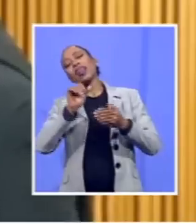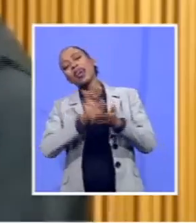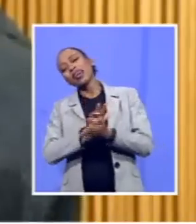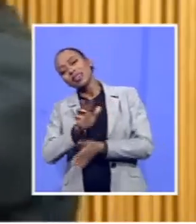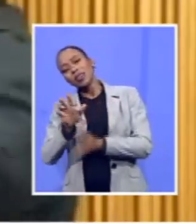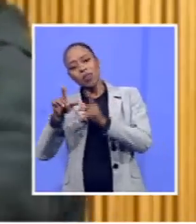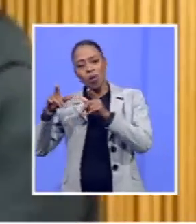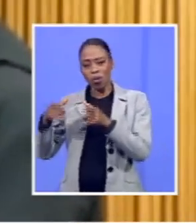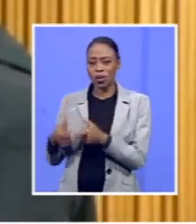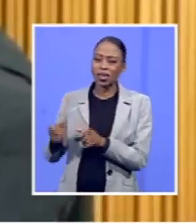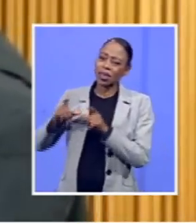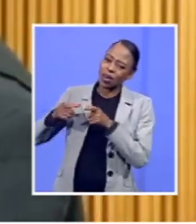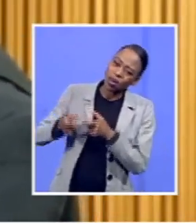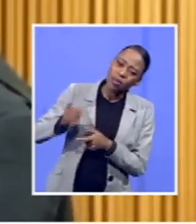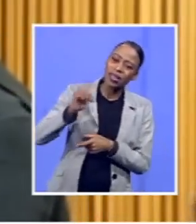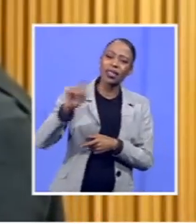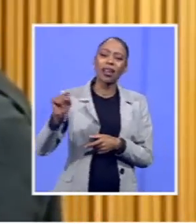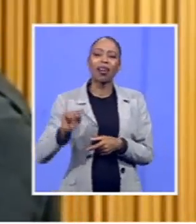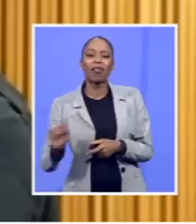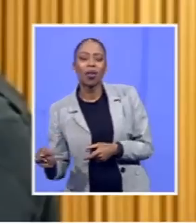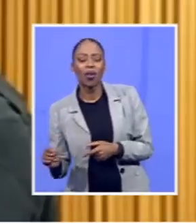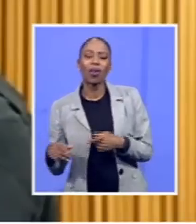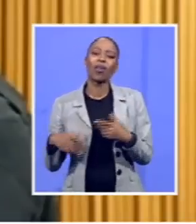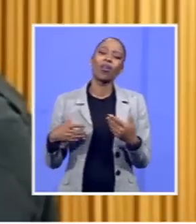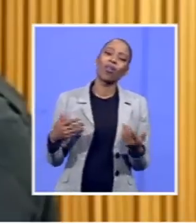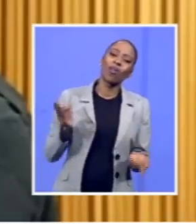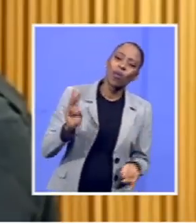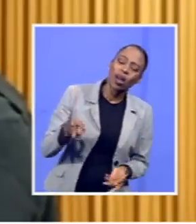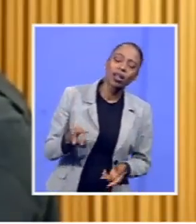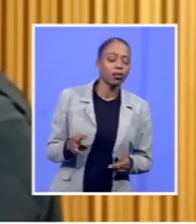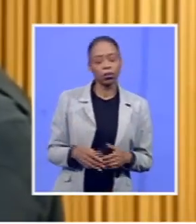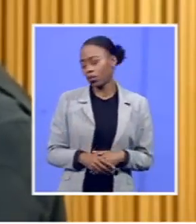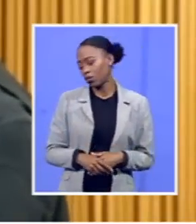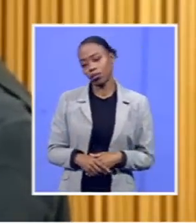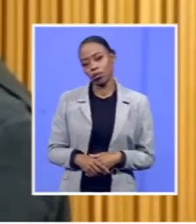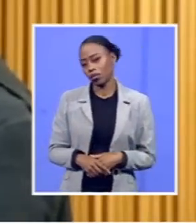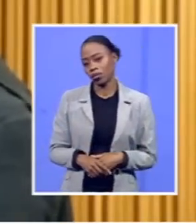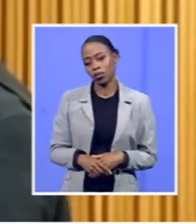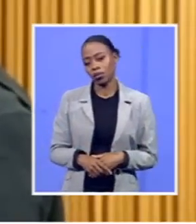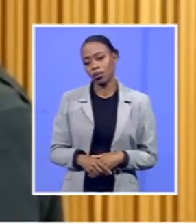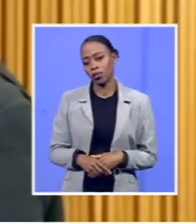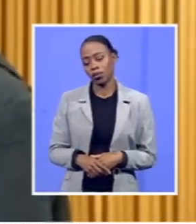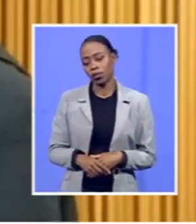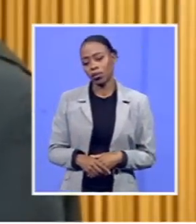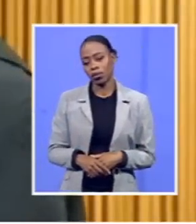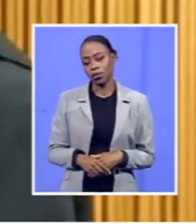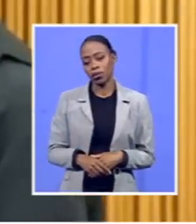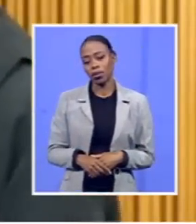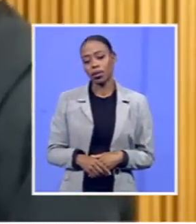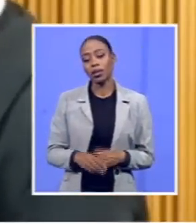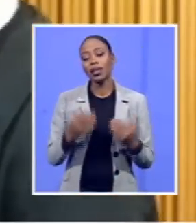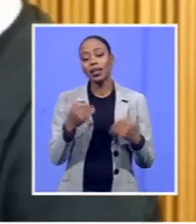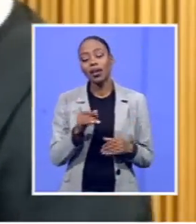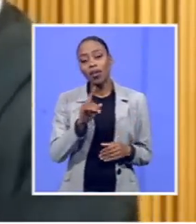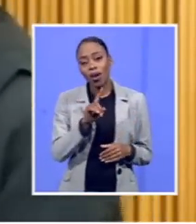committee, and therefore that committee will therefore automatically become the one that they had in mind. No. No, but now I'm just looking at Section 194